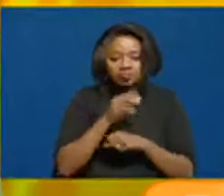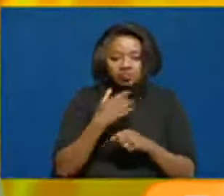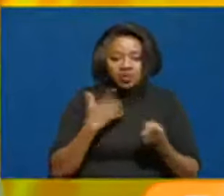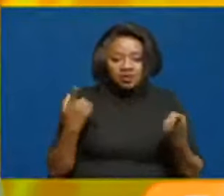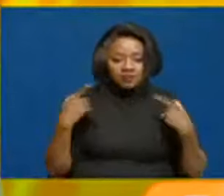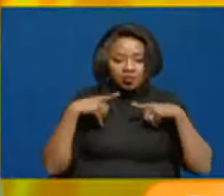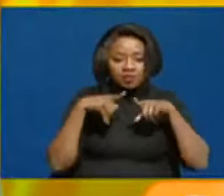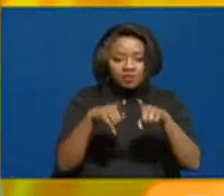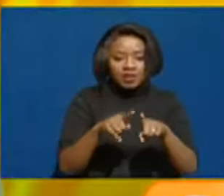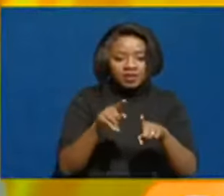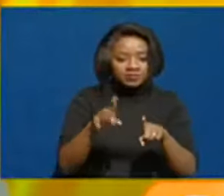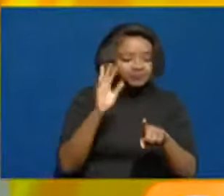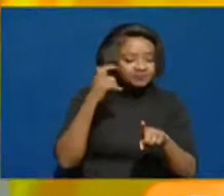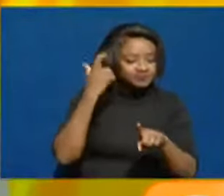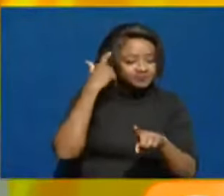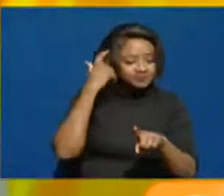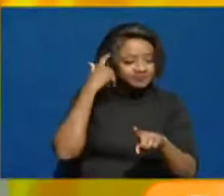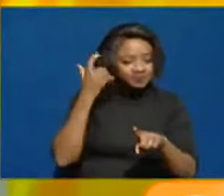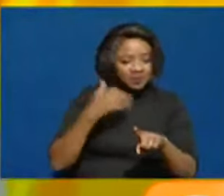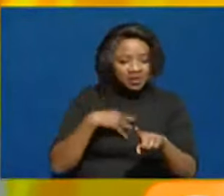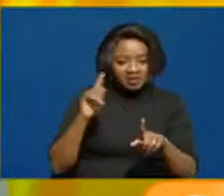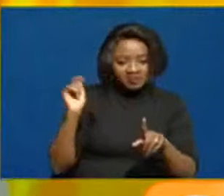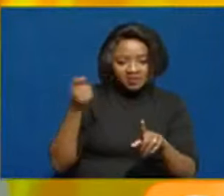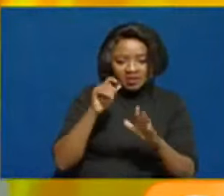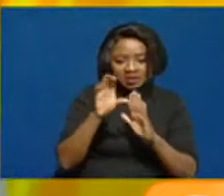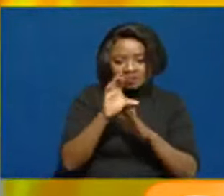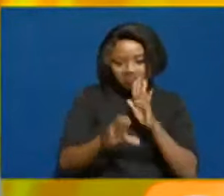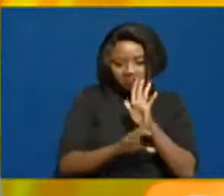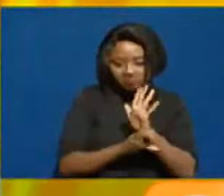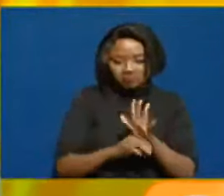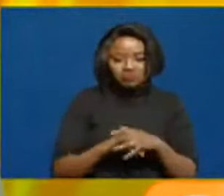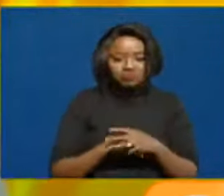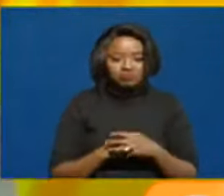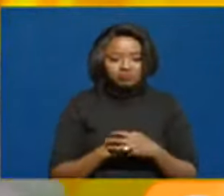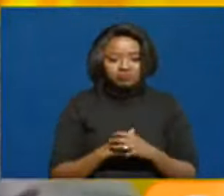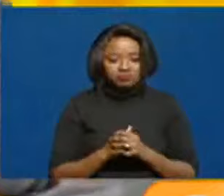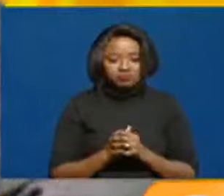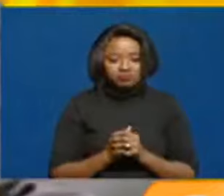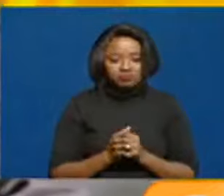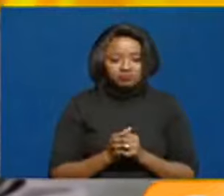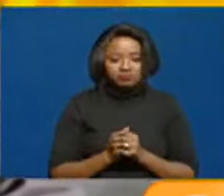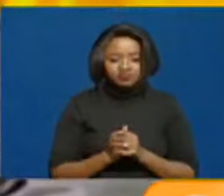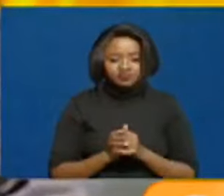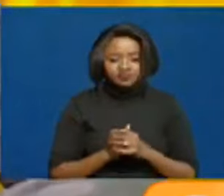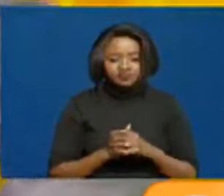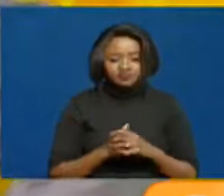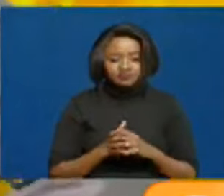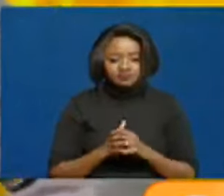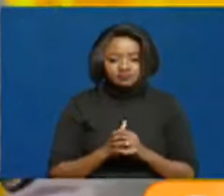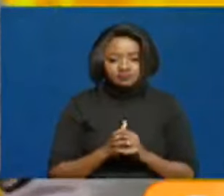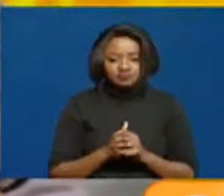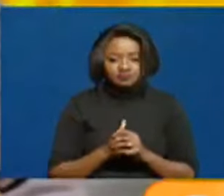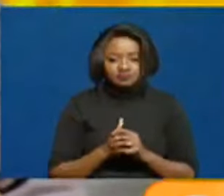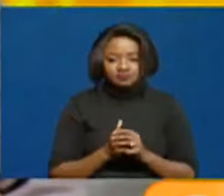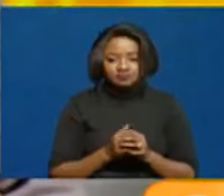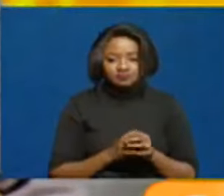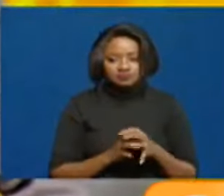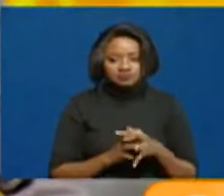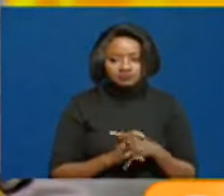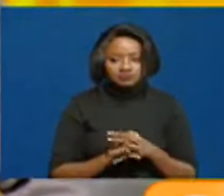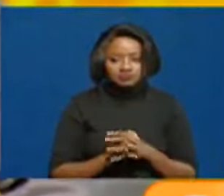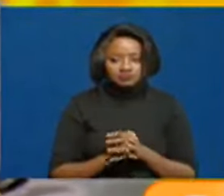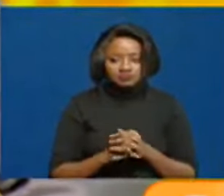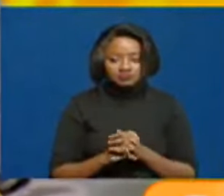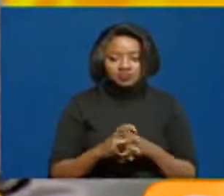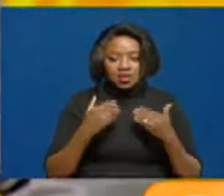Kenya Constitution. Kenyan Constitution, we have Articles 42,